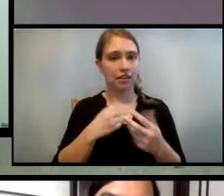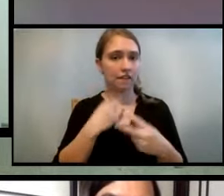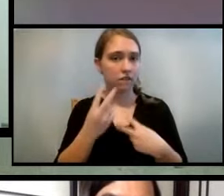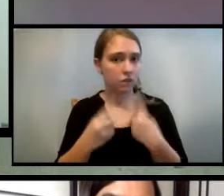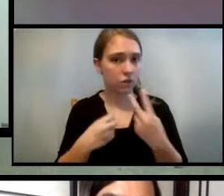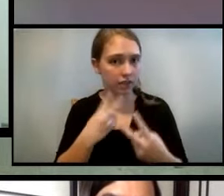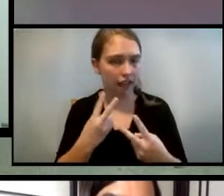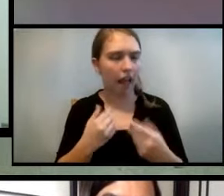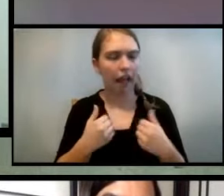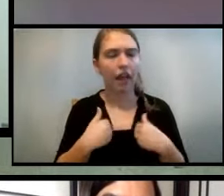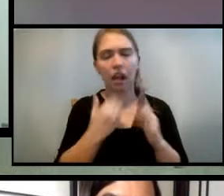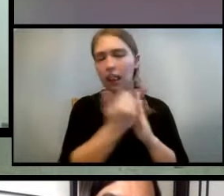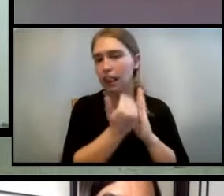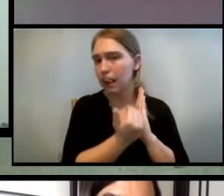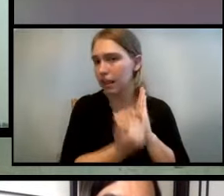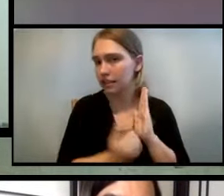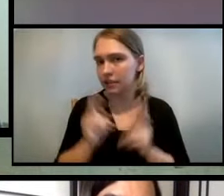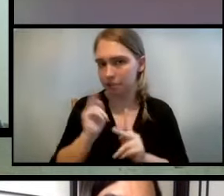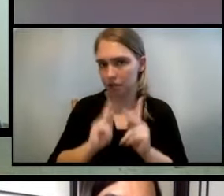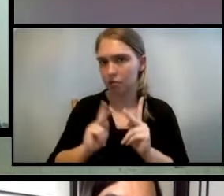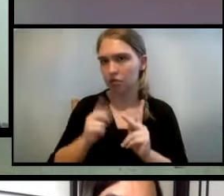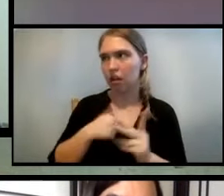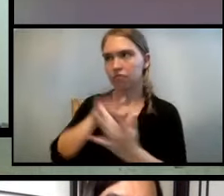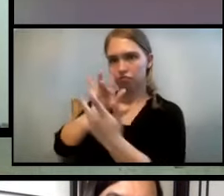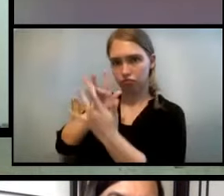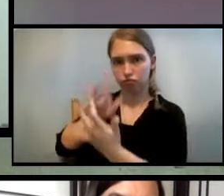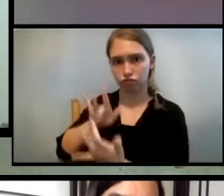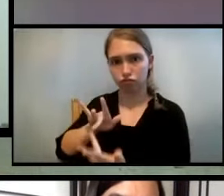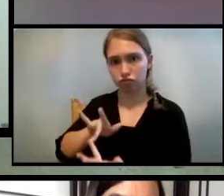list of people, I contacted them, I